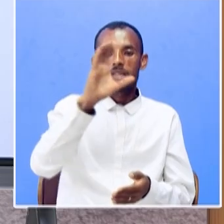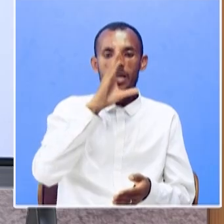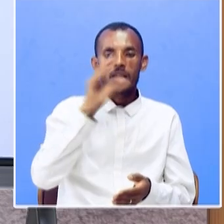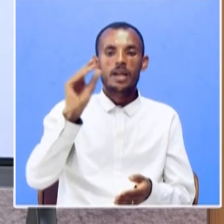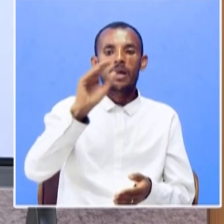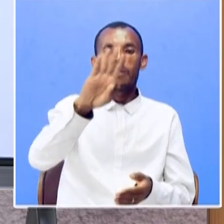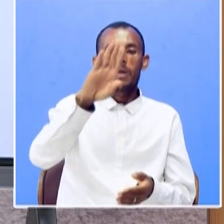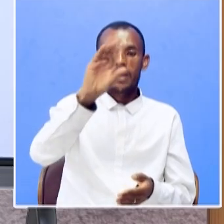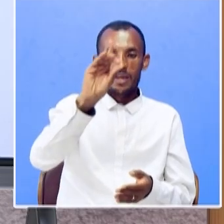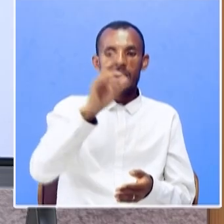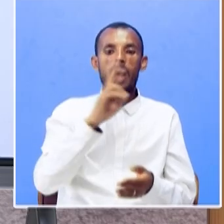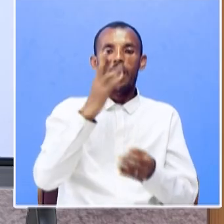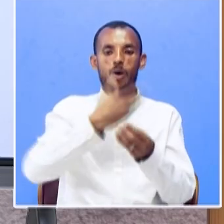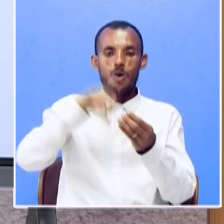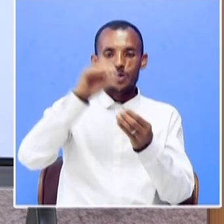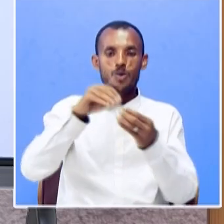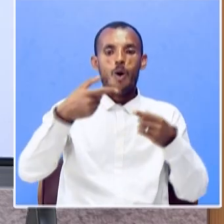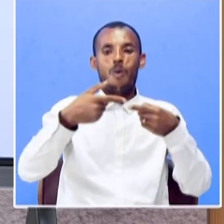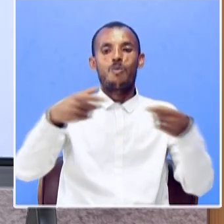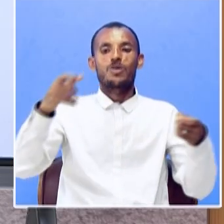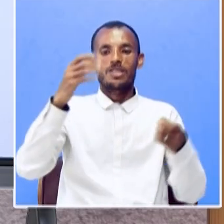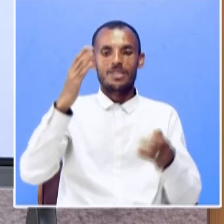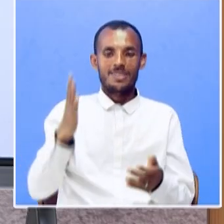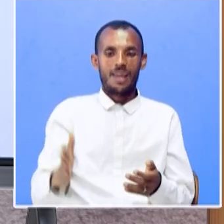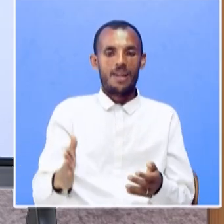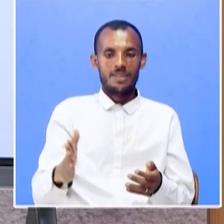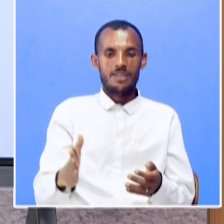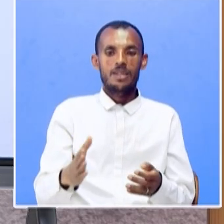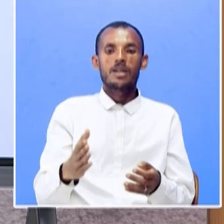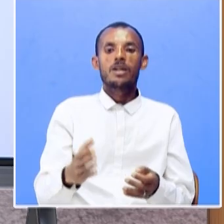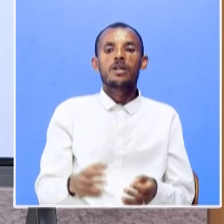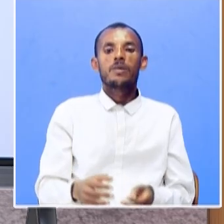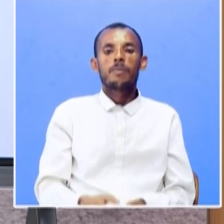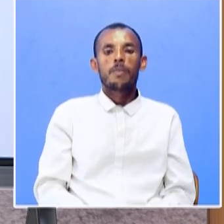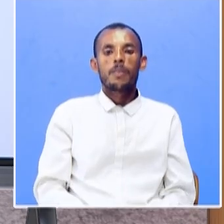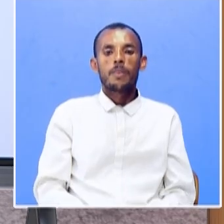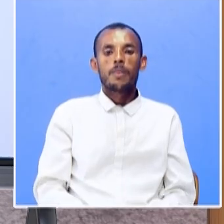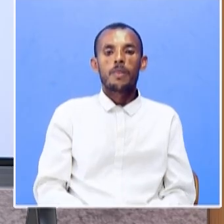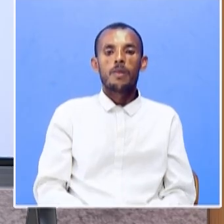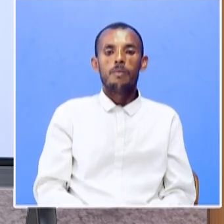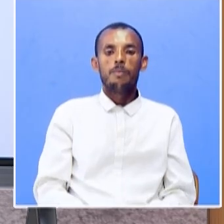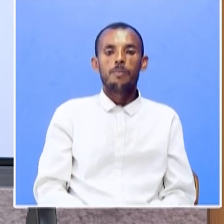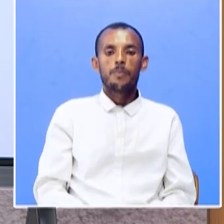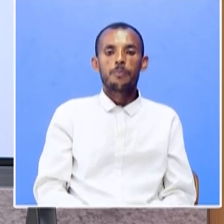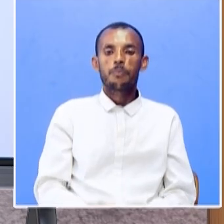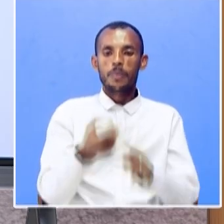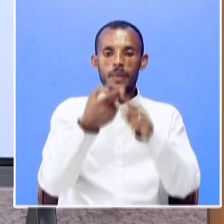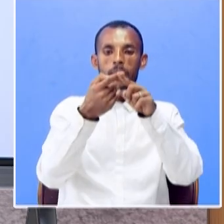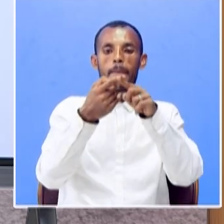BD are also opposite sides of this quadrilateral. Okay,